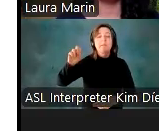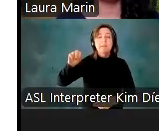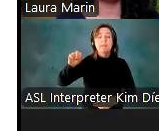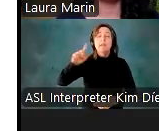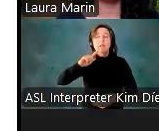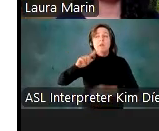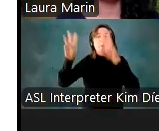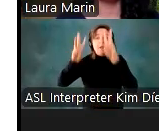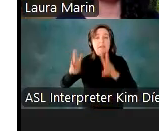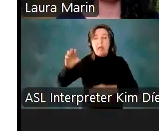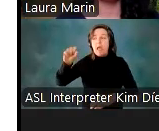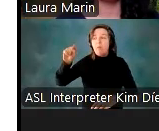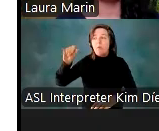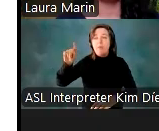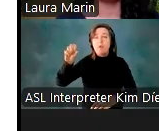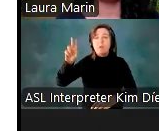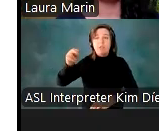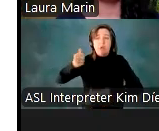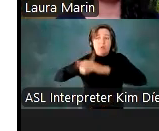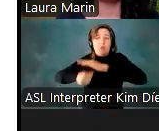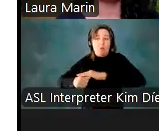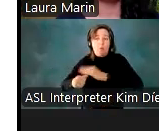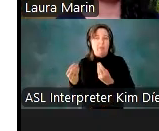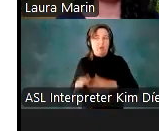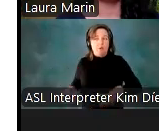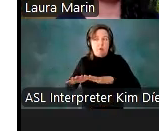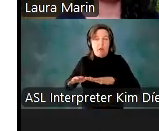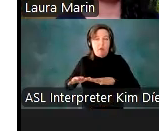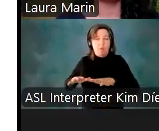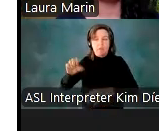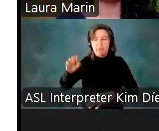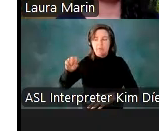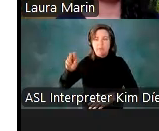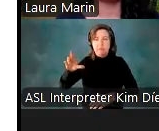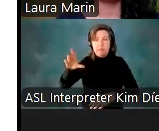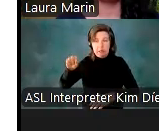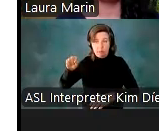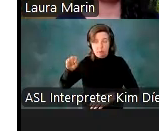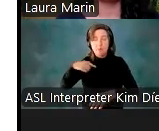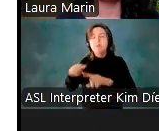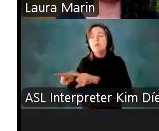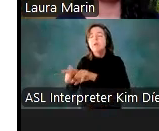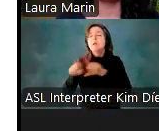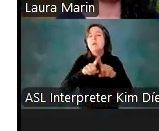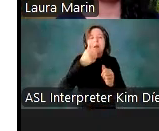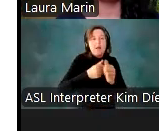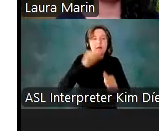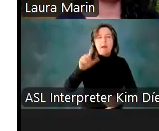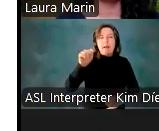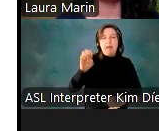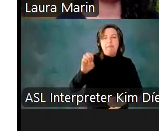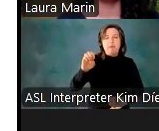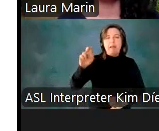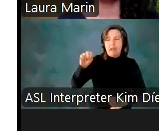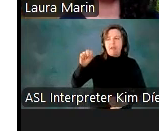station with below ground sensors, but at every site, we meaning NRCS,